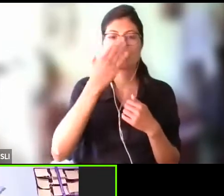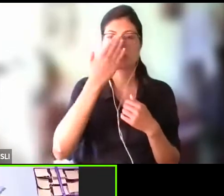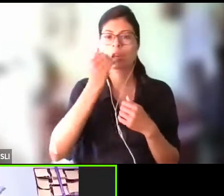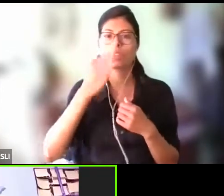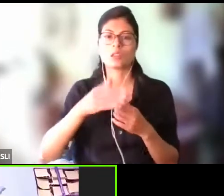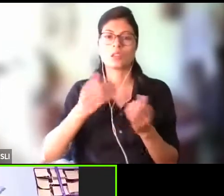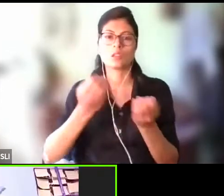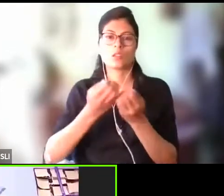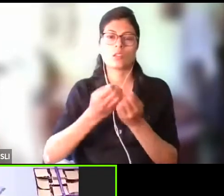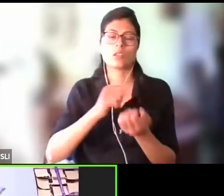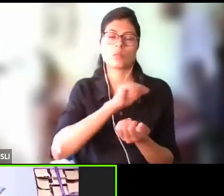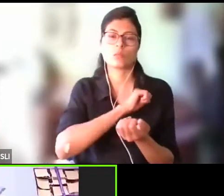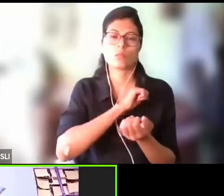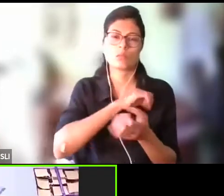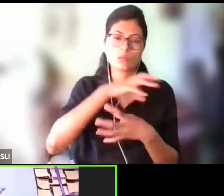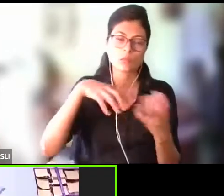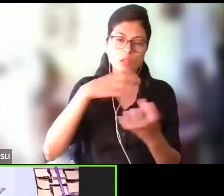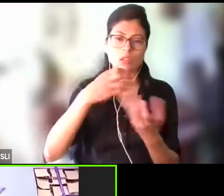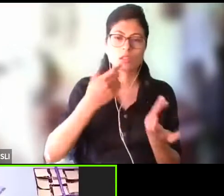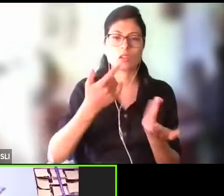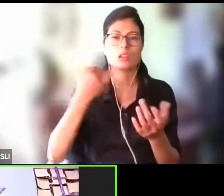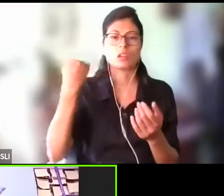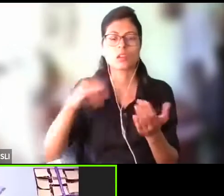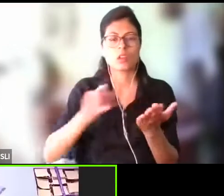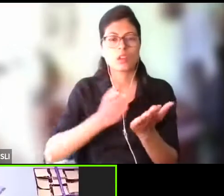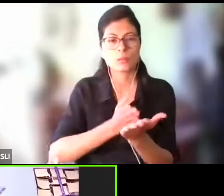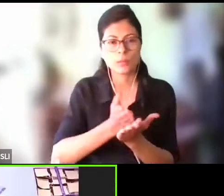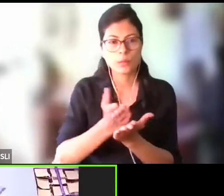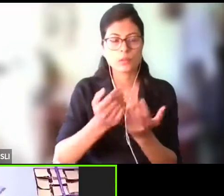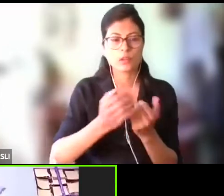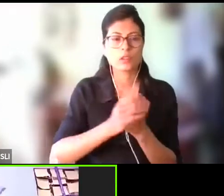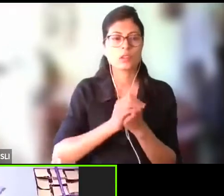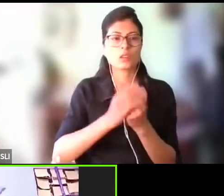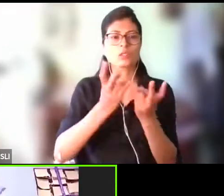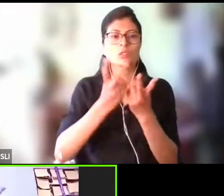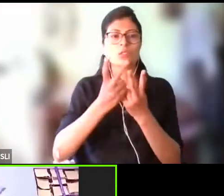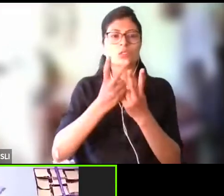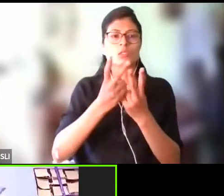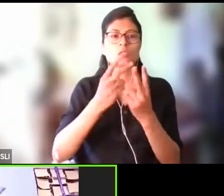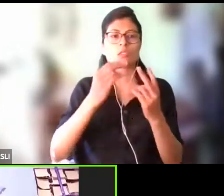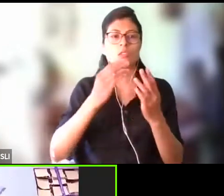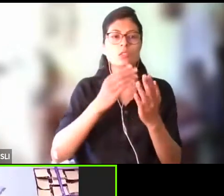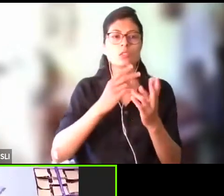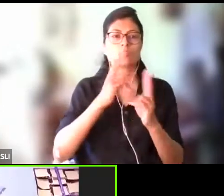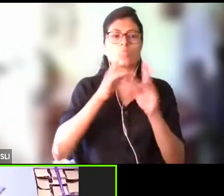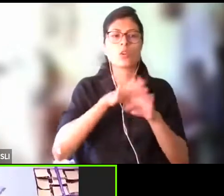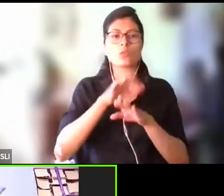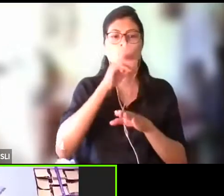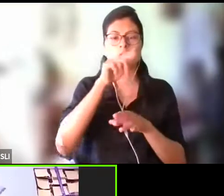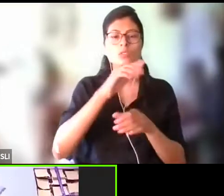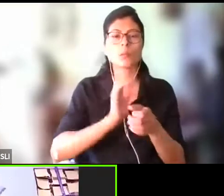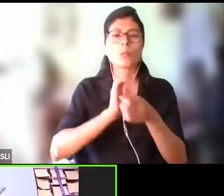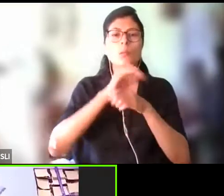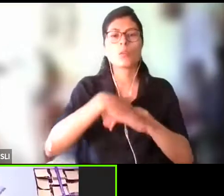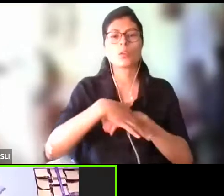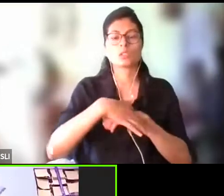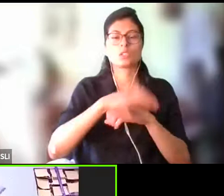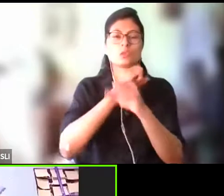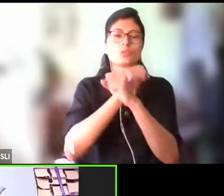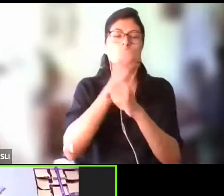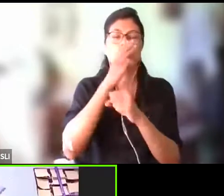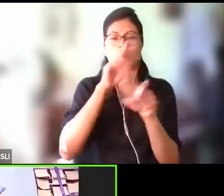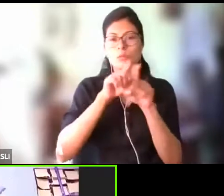abuse, since they were living with people that most of them did not know, just some well-wishers. And the COVID-19 also stepped